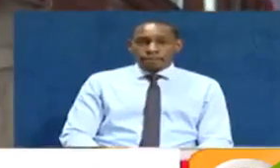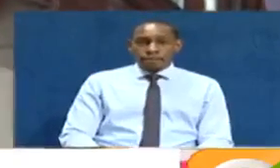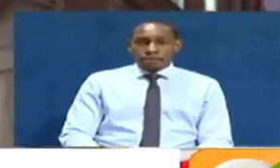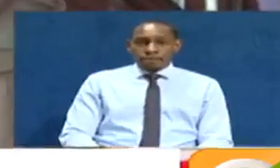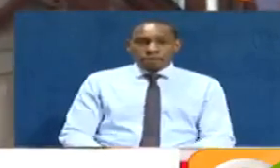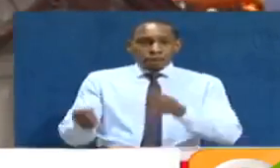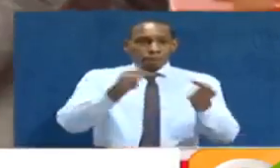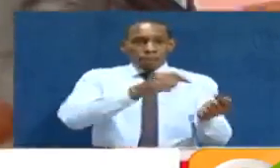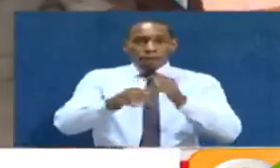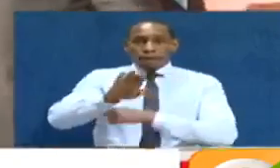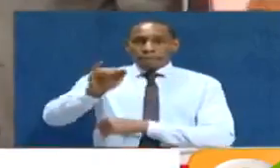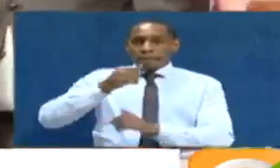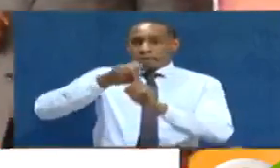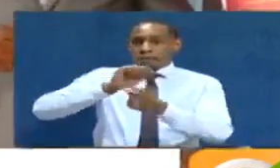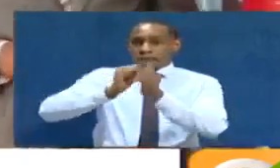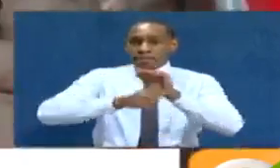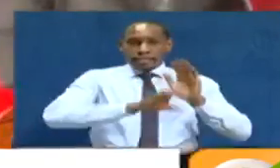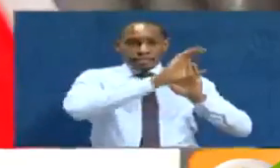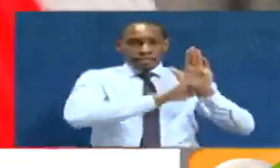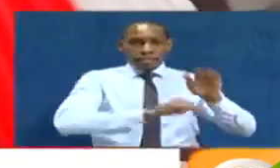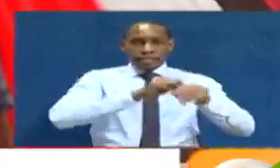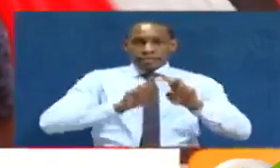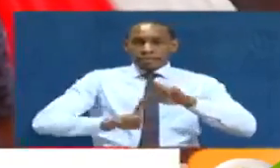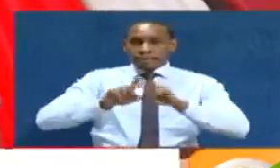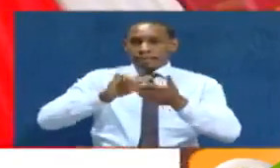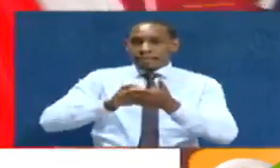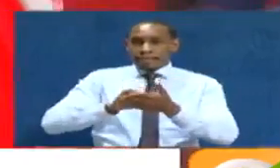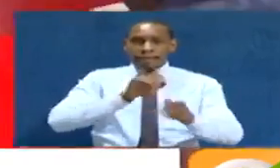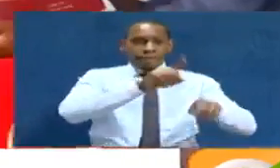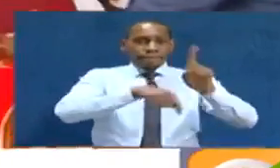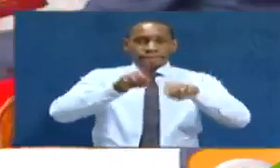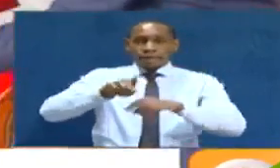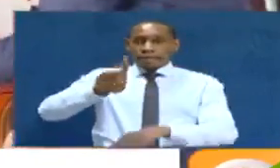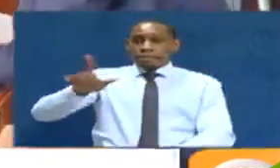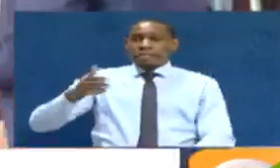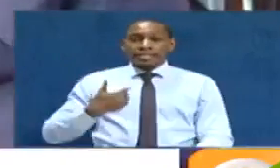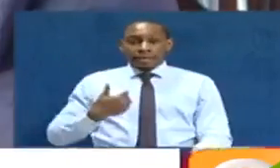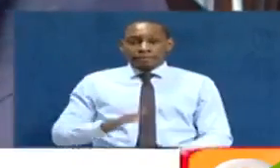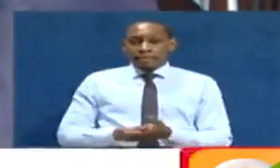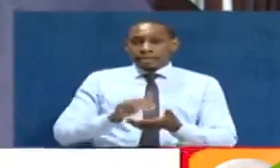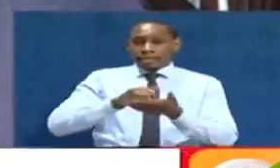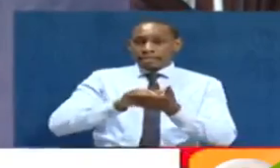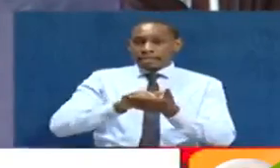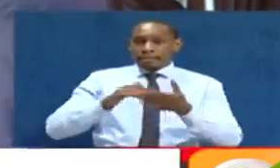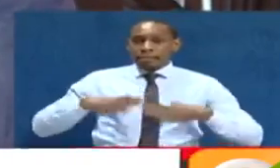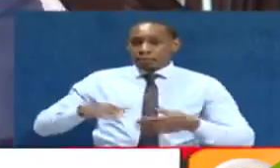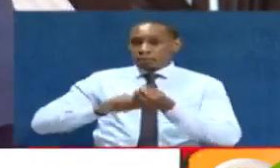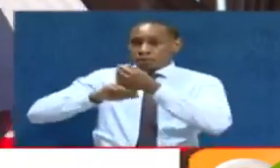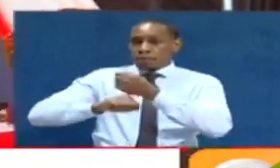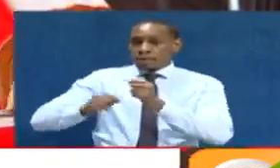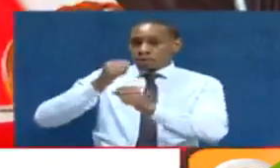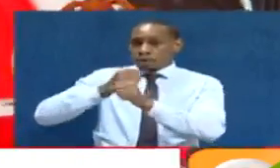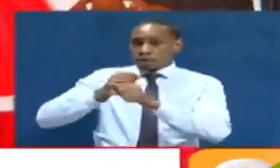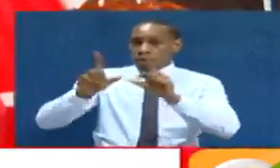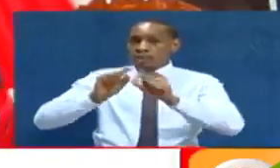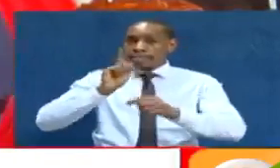Controversy has rocked the BBI push for a referendum after it emerged the exist varying BBI bills. The spoken proponents of the exercise who